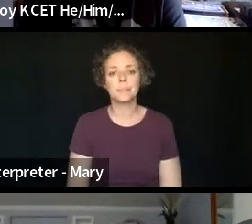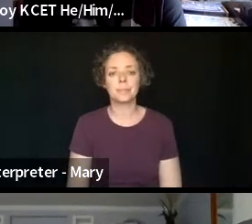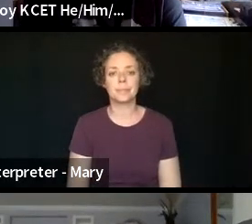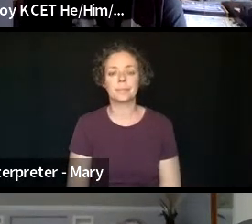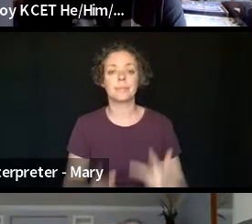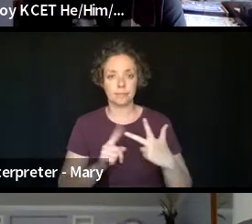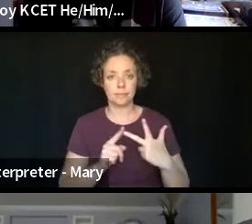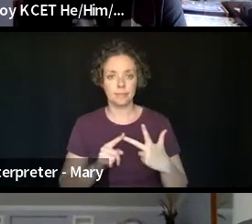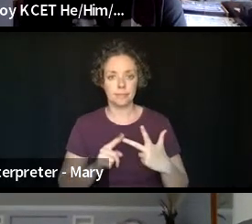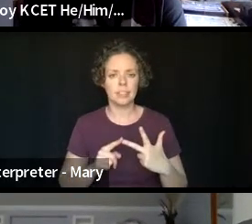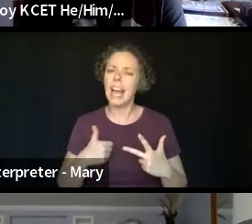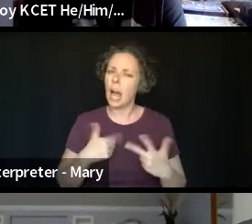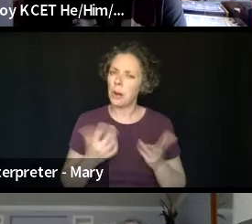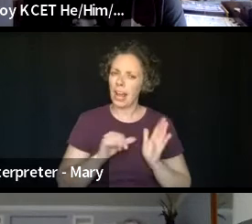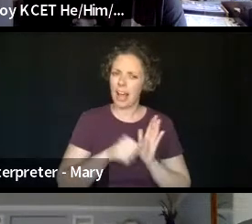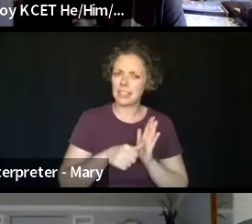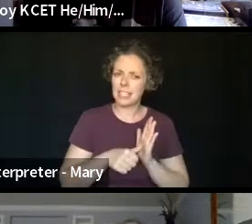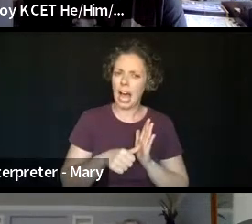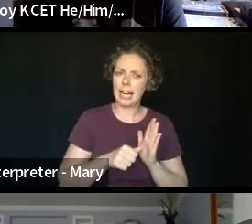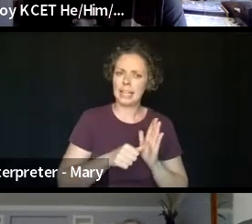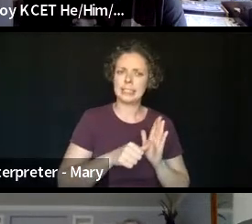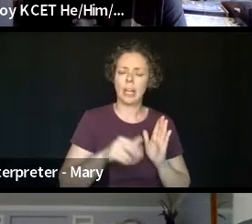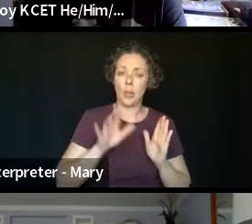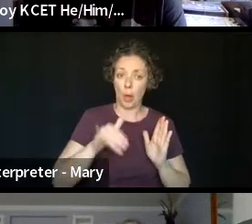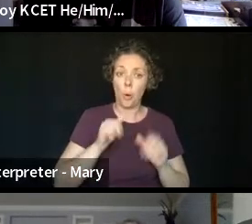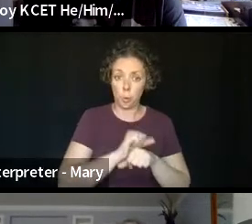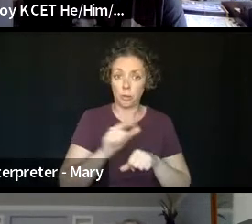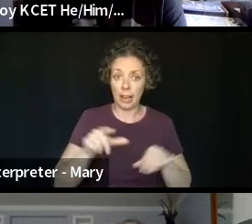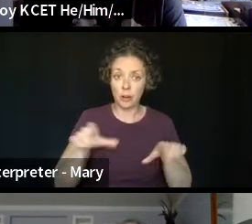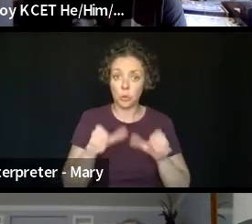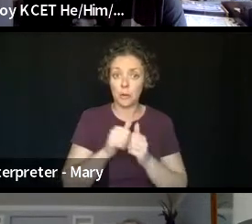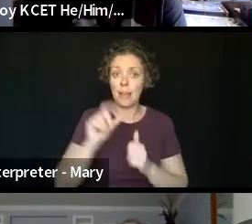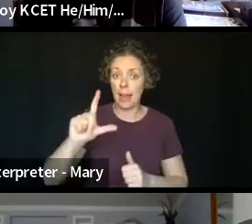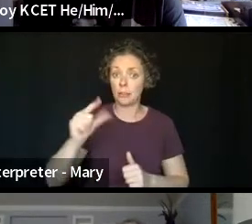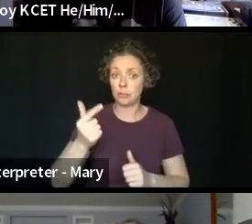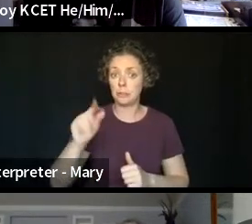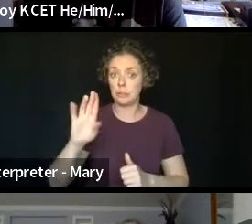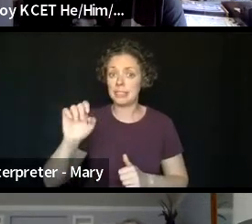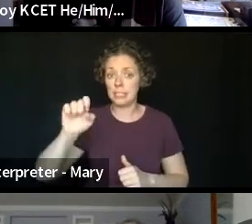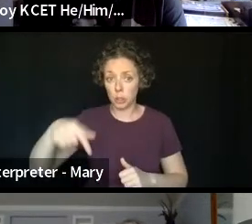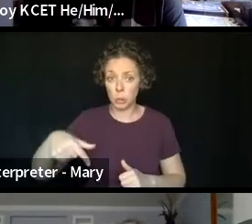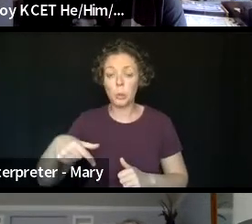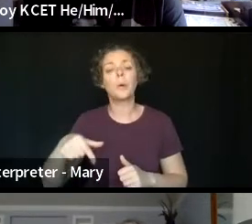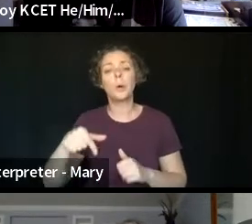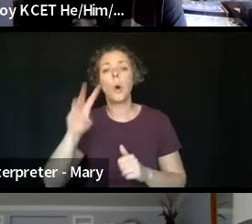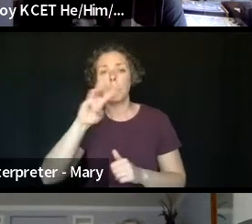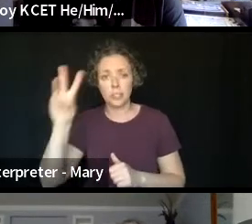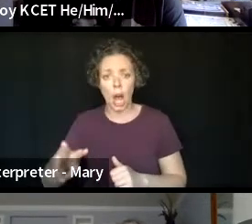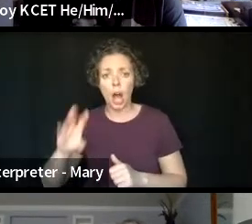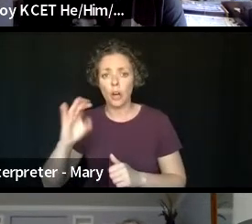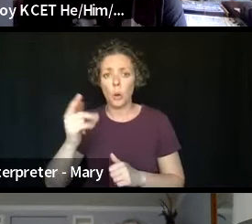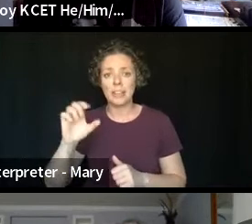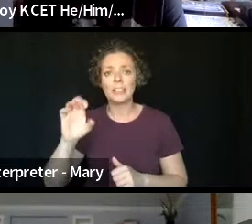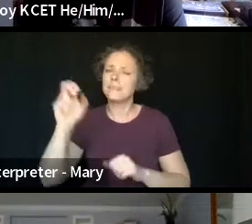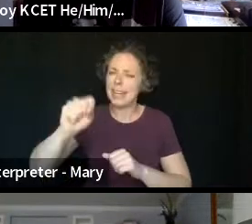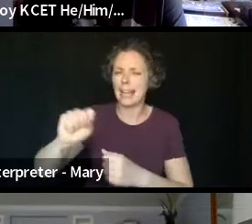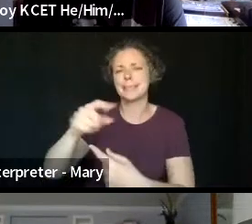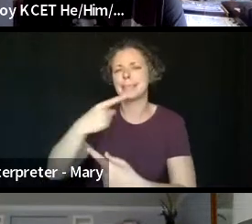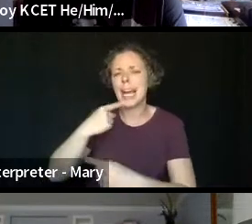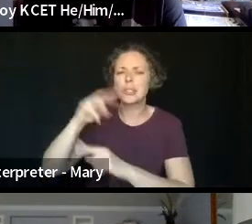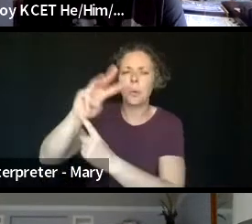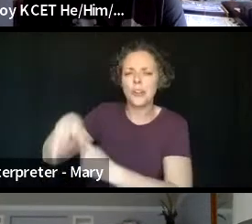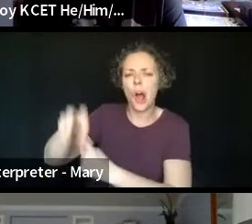You know, I want to highlight the work that they're doing with the Wichita LGBT Health Coalition. And again, yes, it has Wichita in it, but it's statewide. And that's just